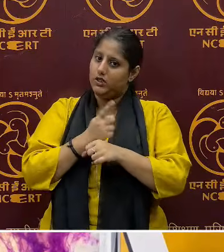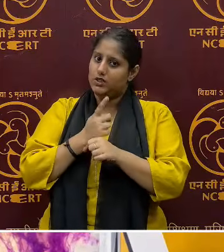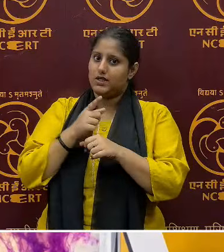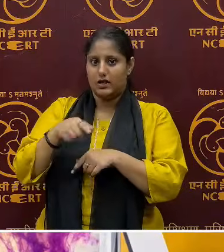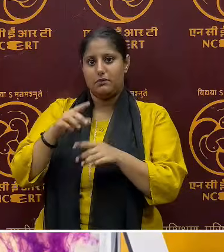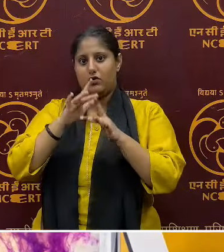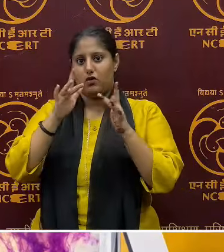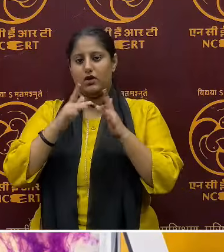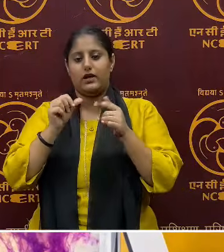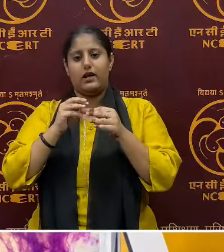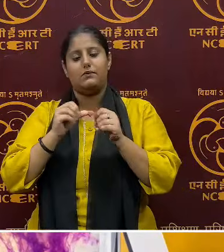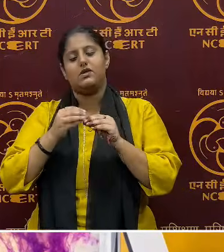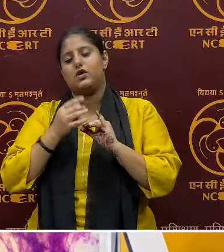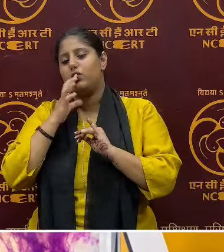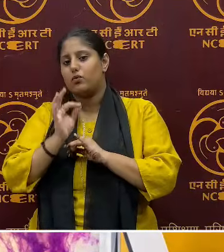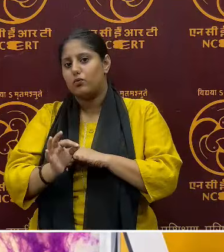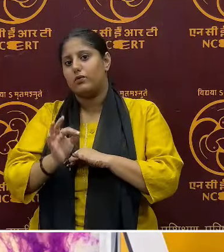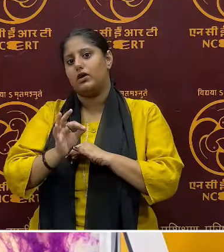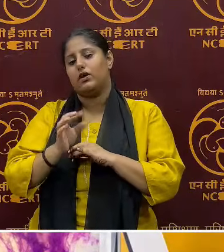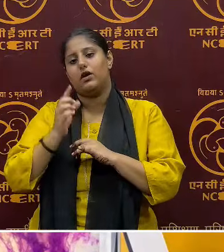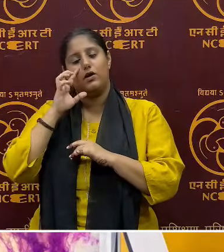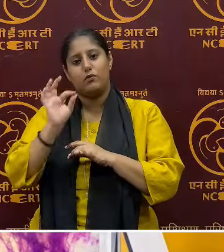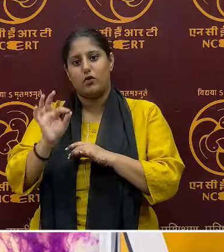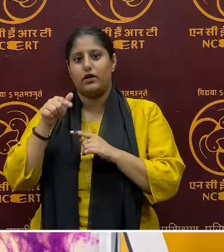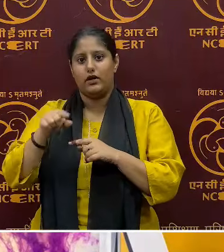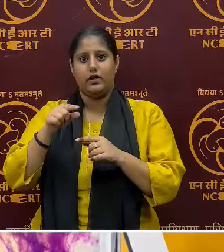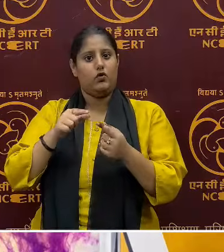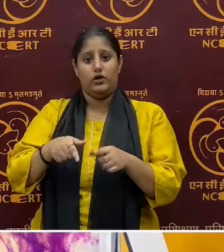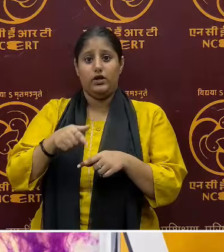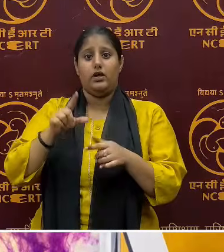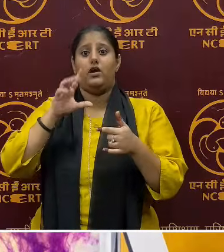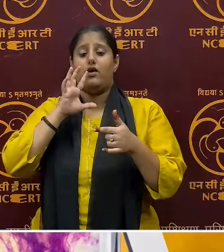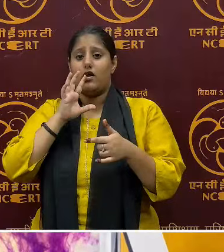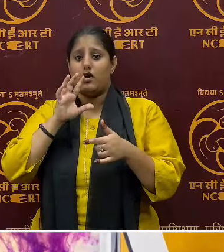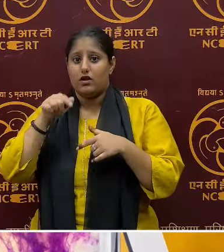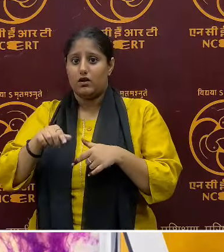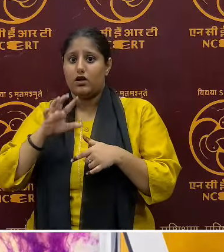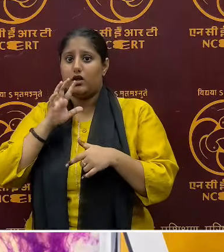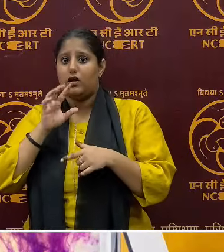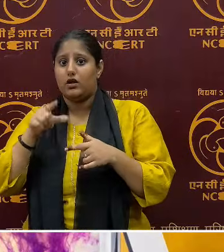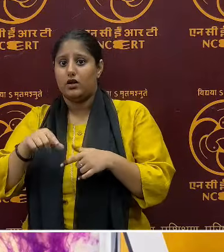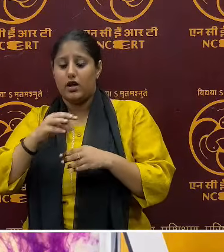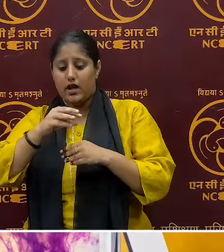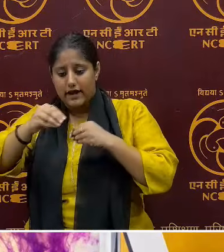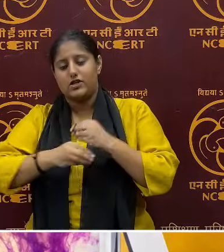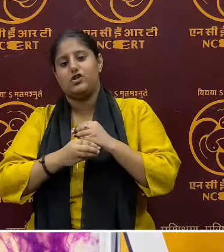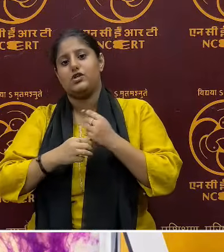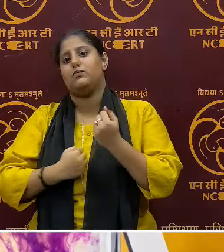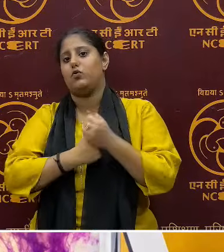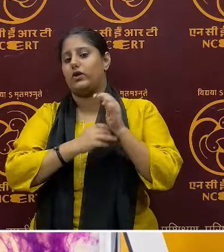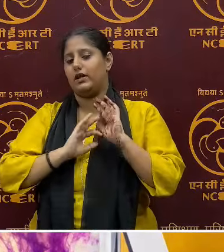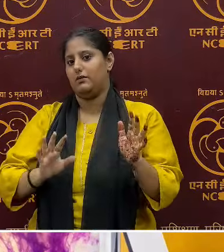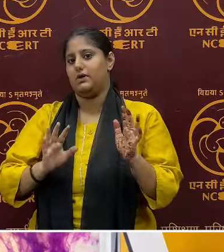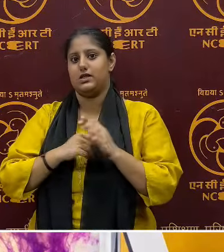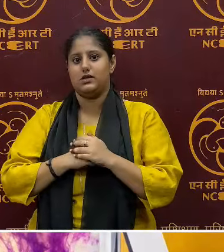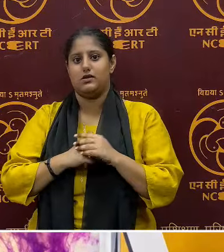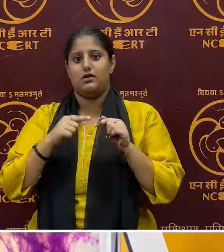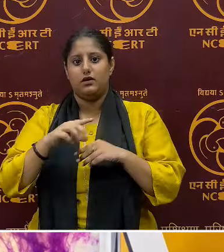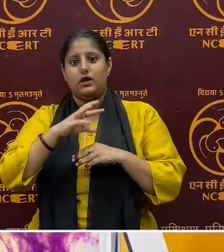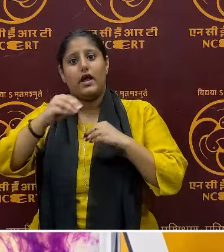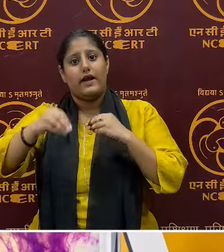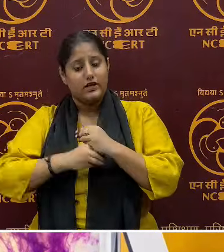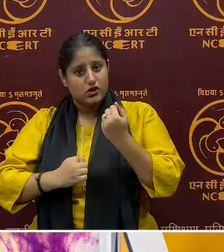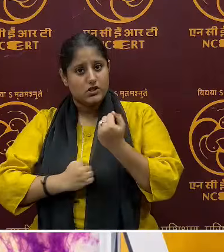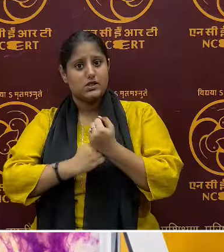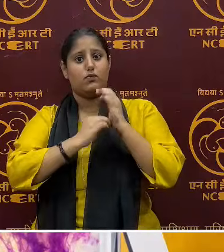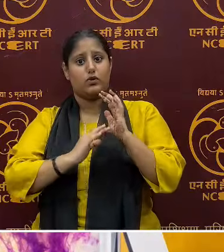virtual labs are very important. And it is not a replacement of teachers. It is no threat to teachers. Support. Yes. So this is just an additional support